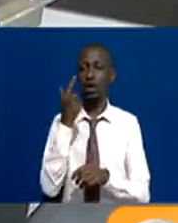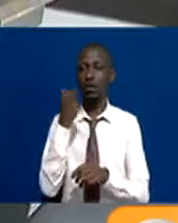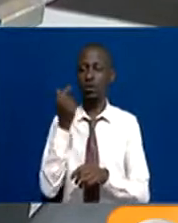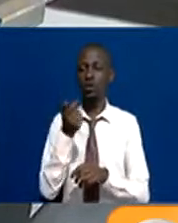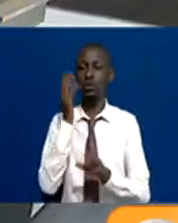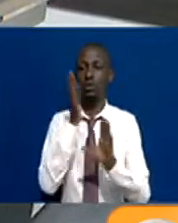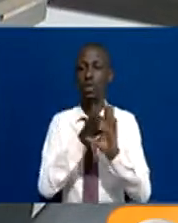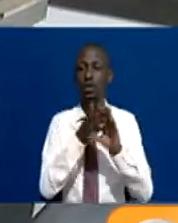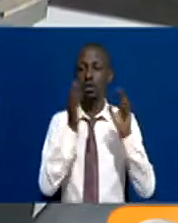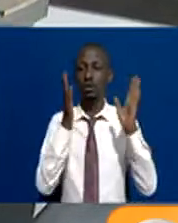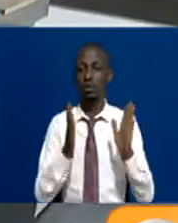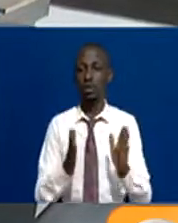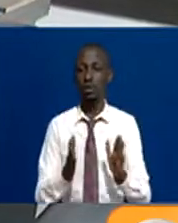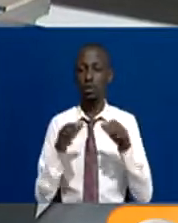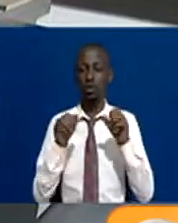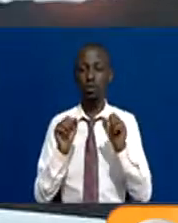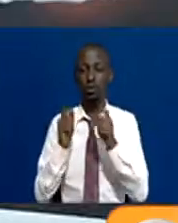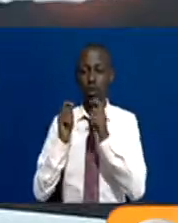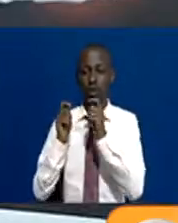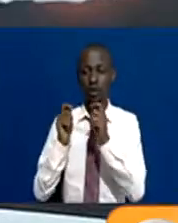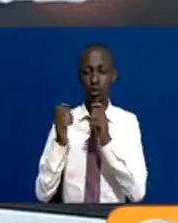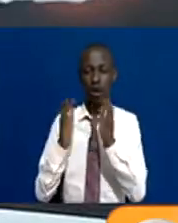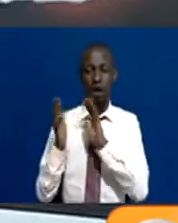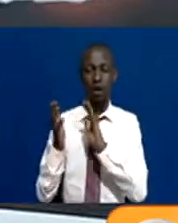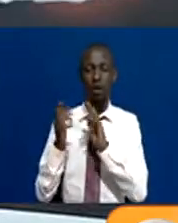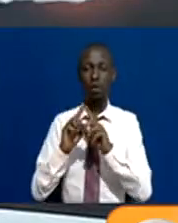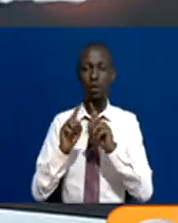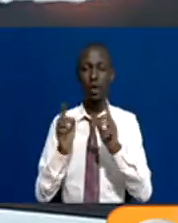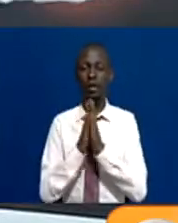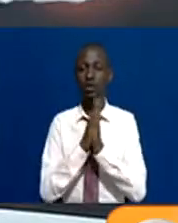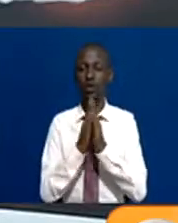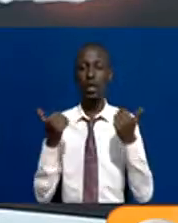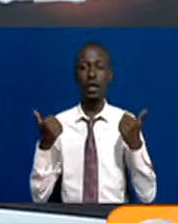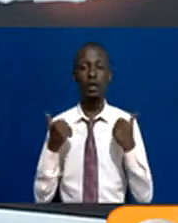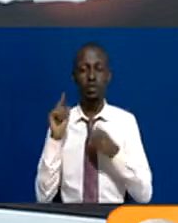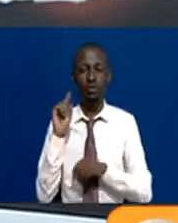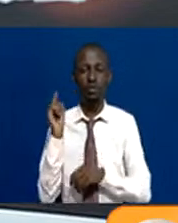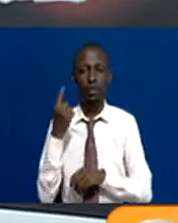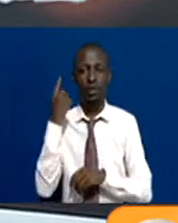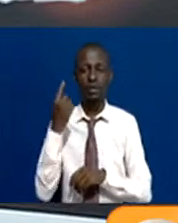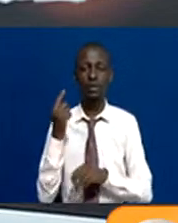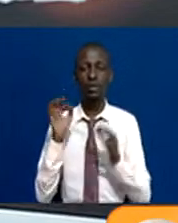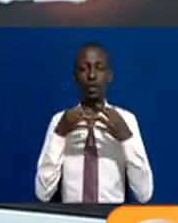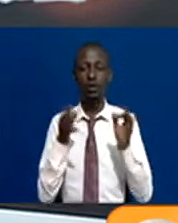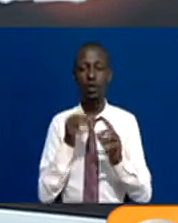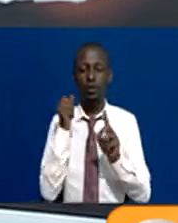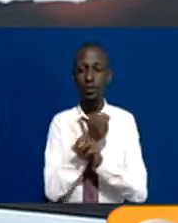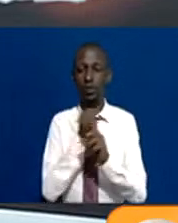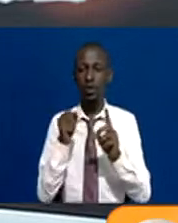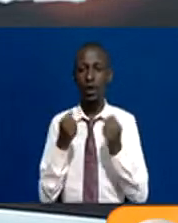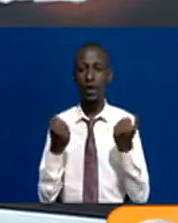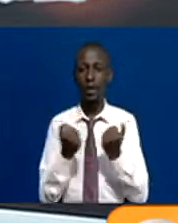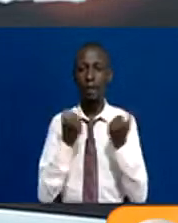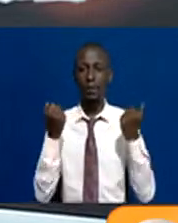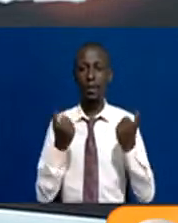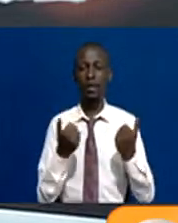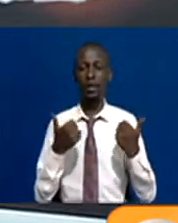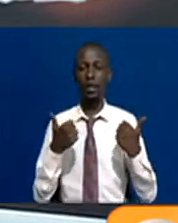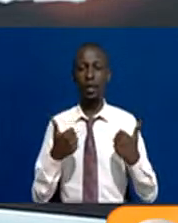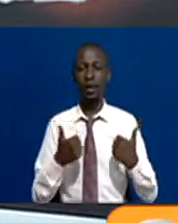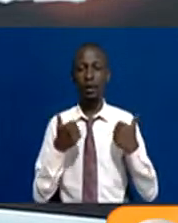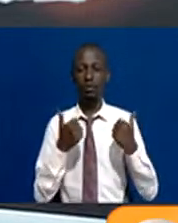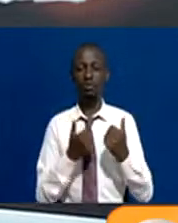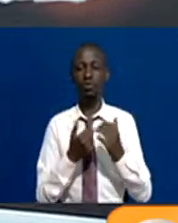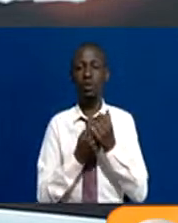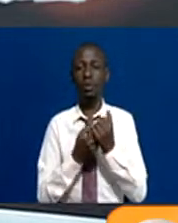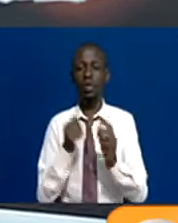We'll be speaking to them in just a few, but first we have a feature to get to. Domestic violence, also called intimate partner violence, is no